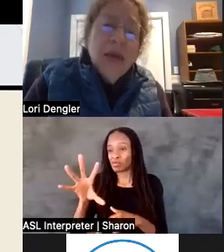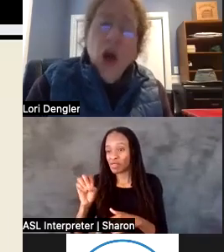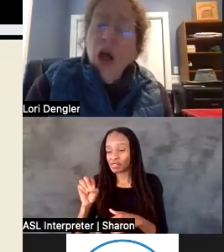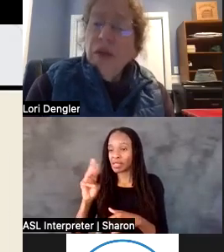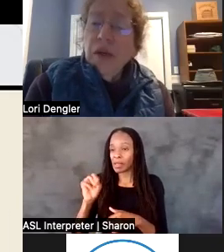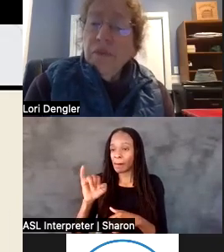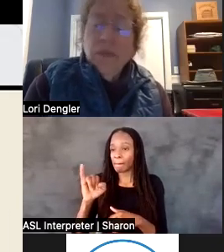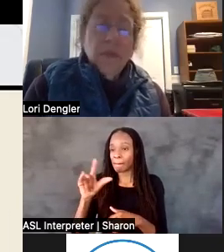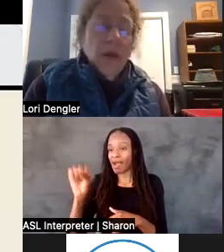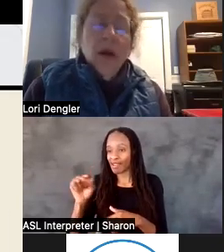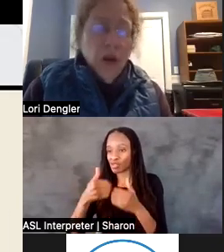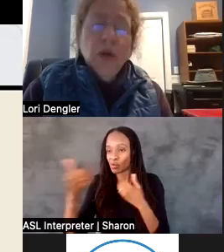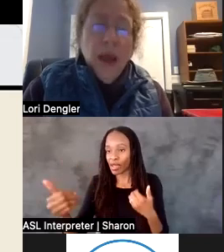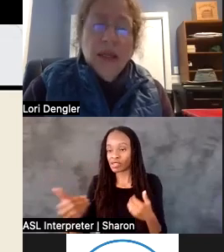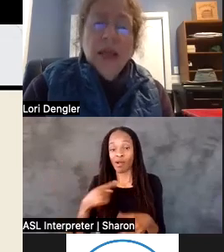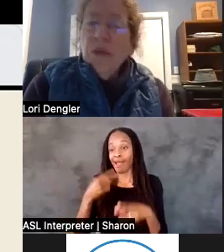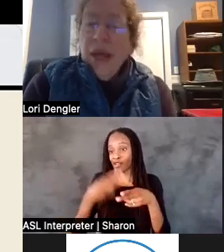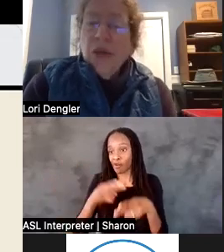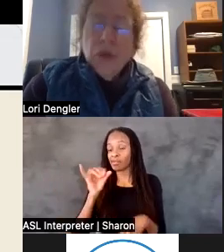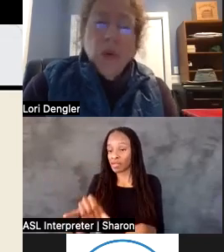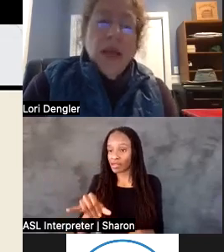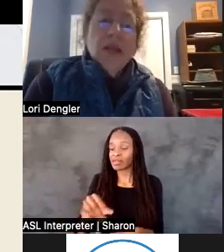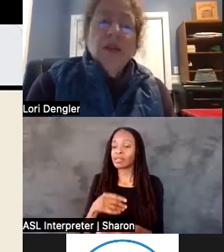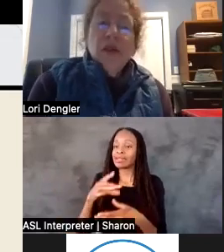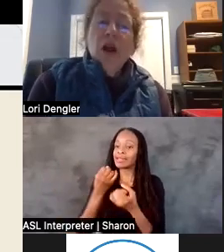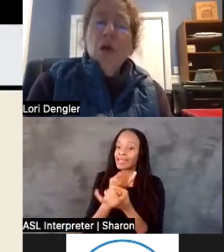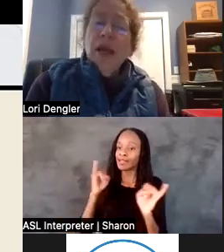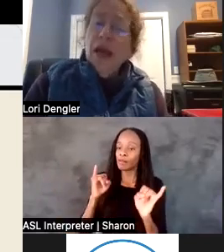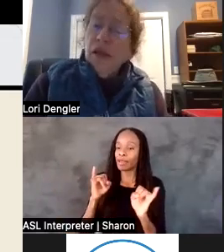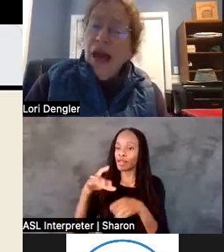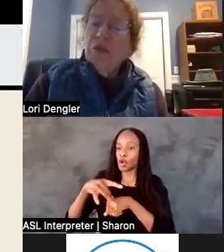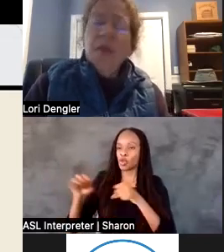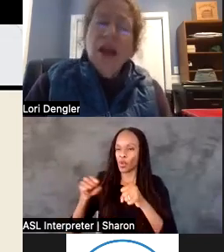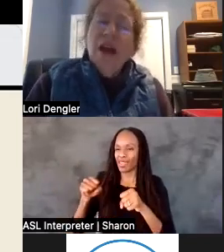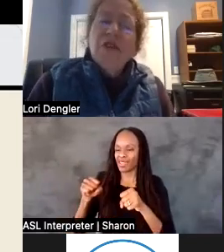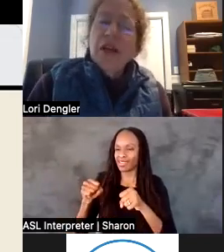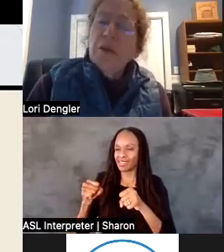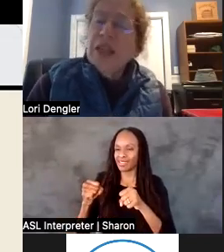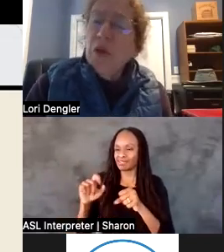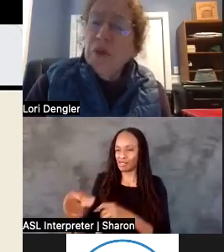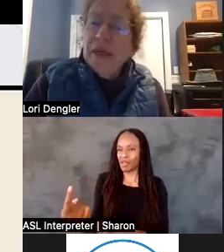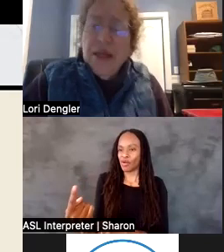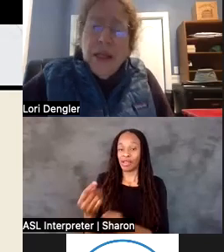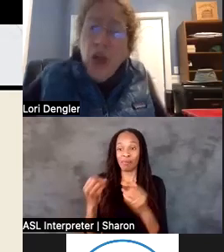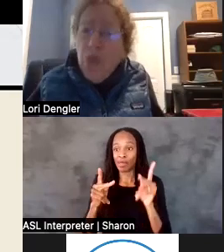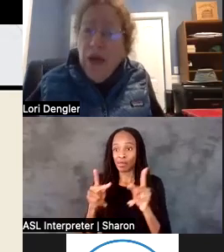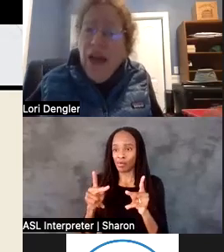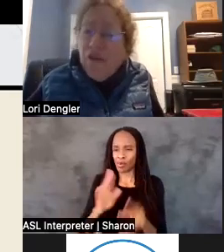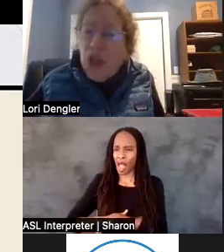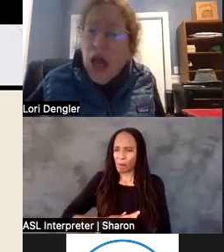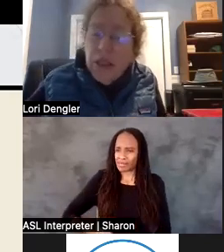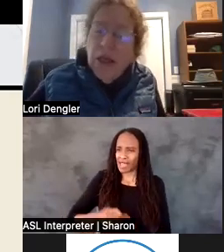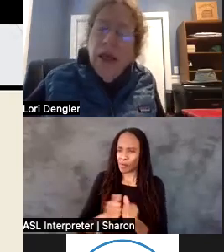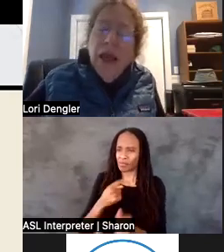I called them earthquakes, independent earthquakes of their own. And a lot of people got very upset with me and they said, no,